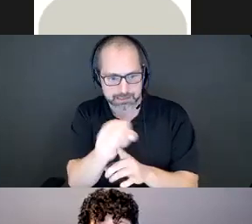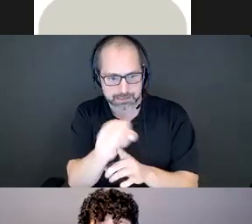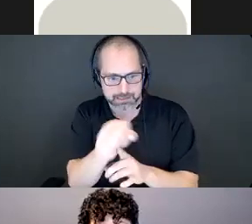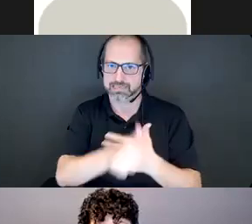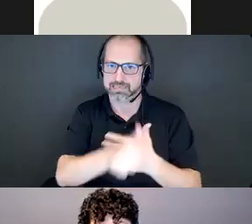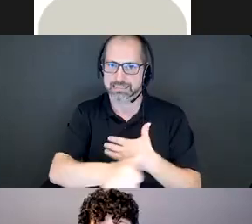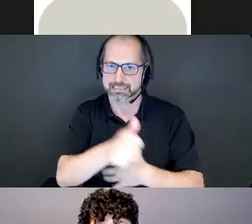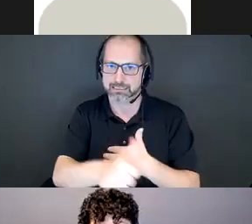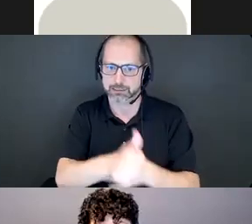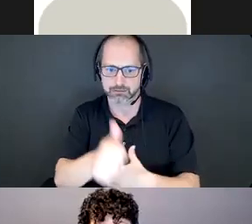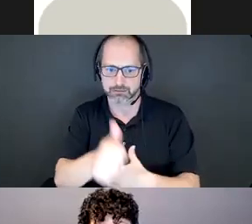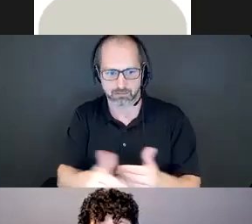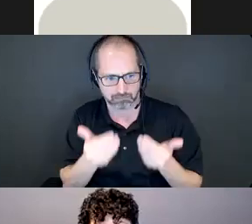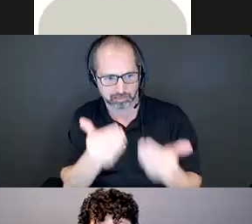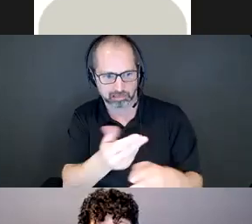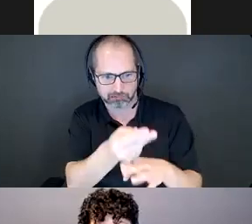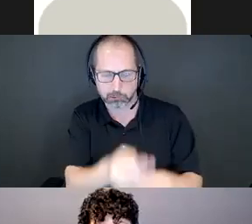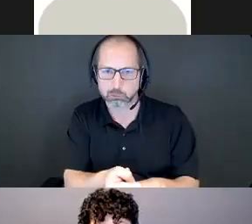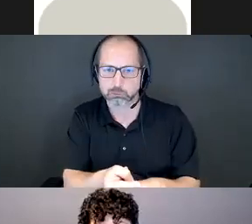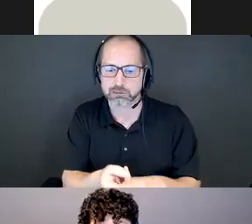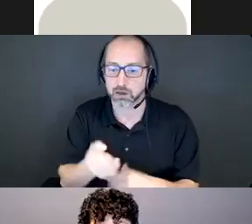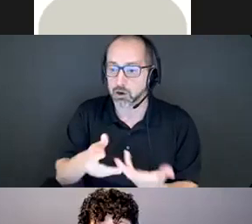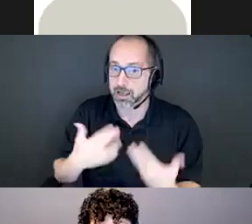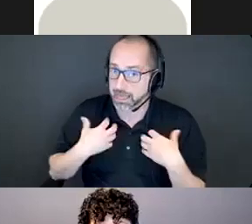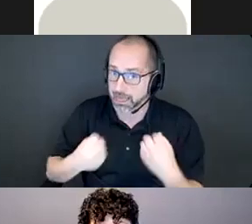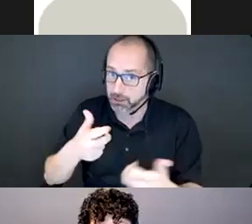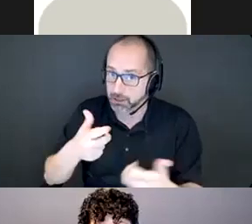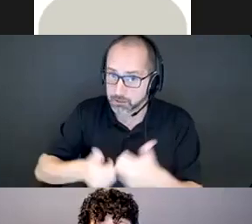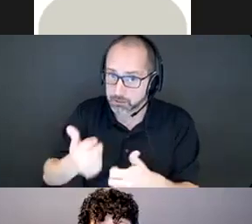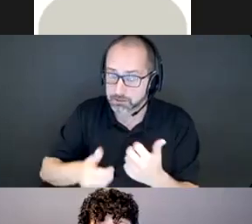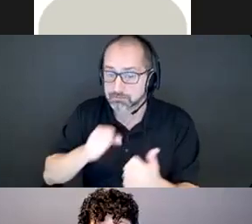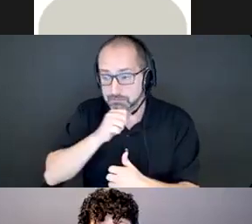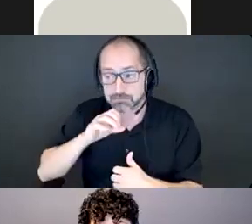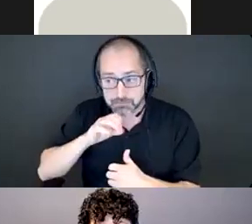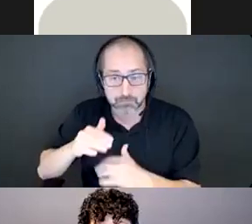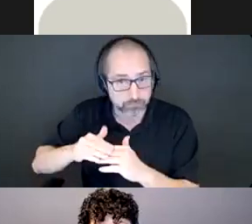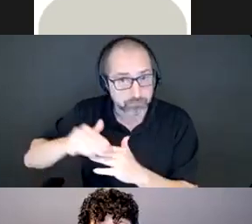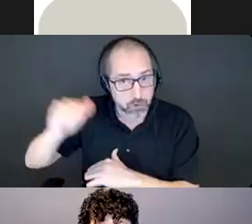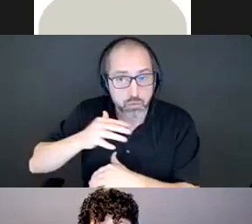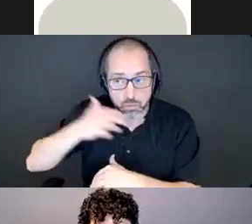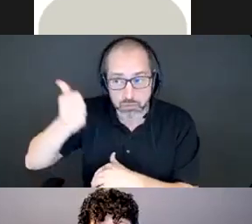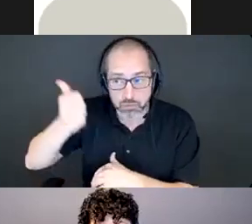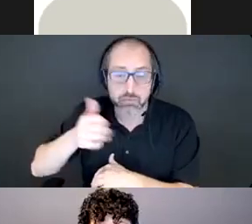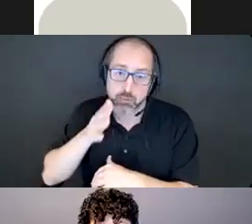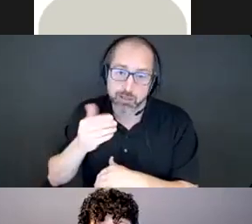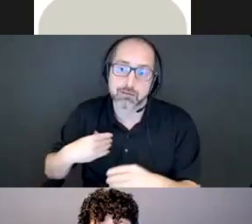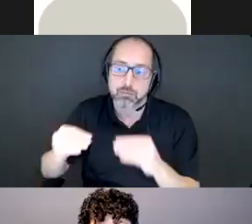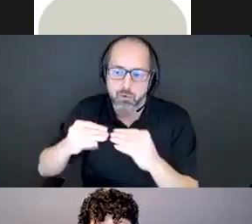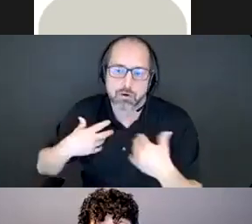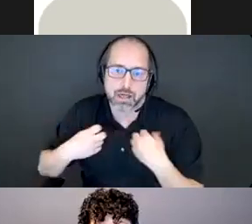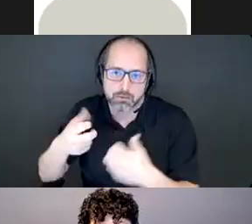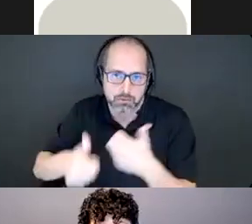health problems. And for older adults, they're more likely to have some health problems with chronic use. There is criteria